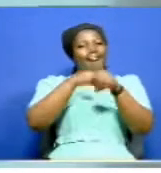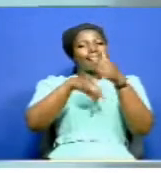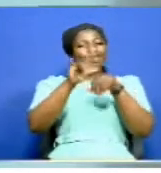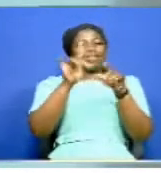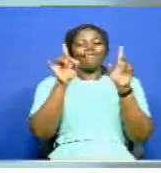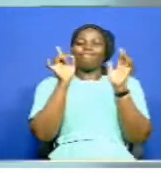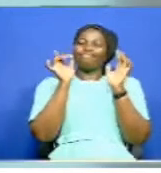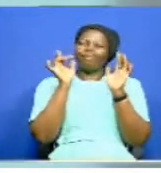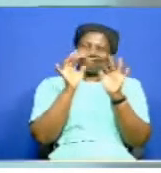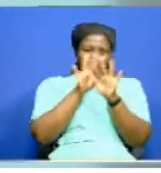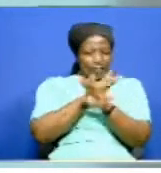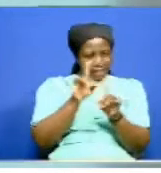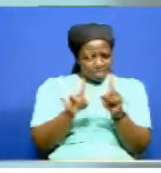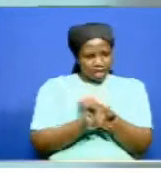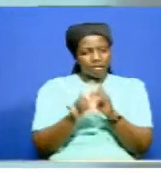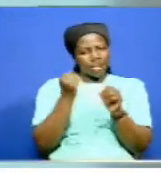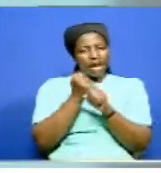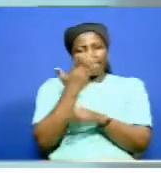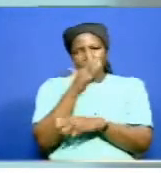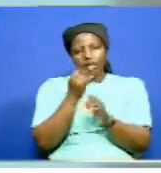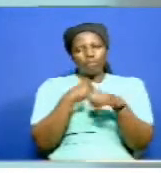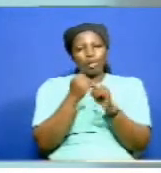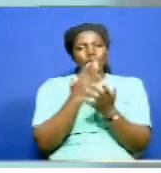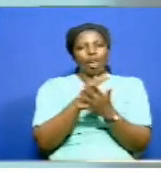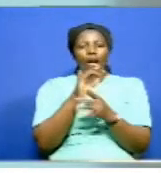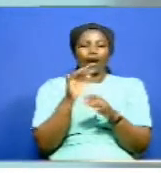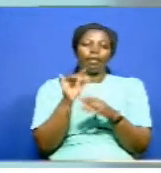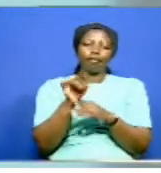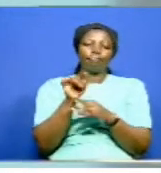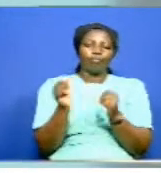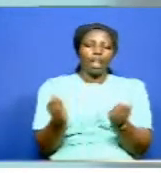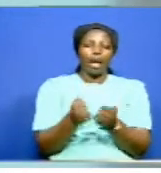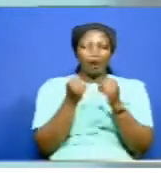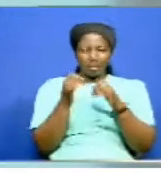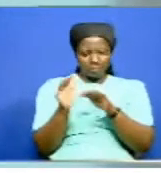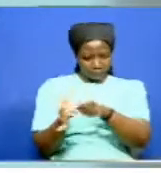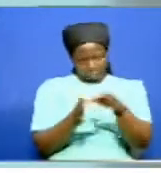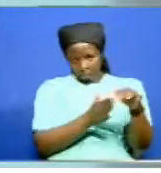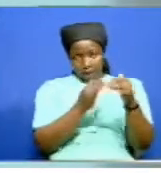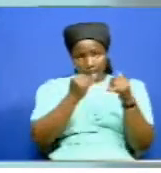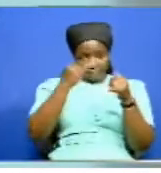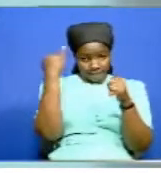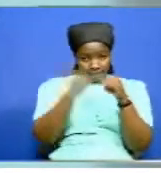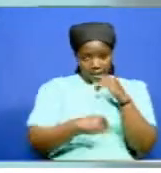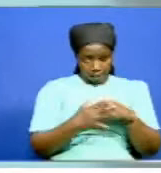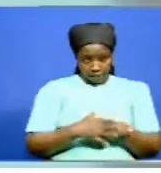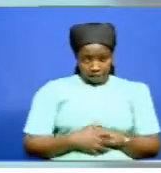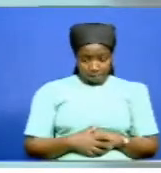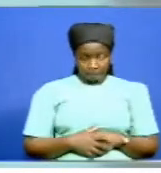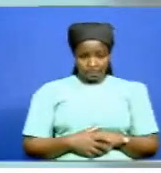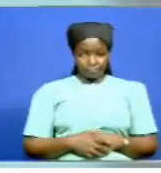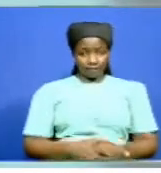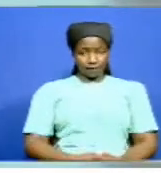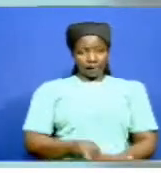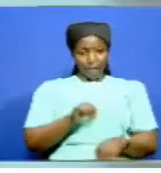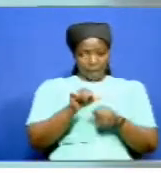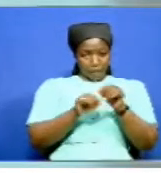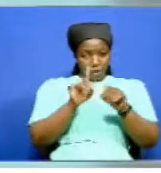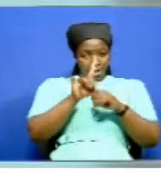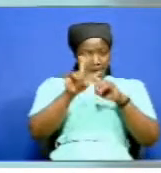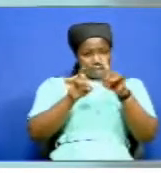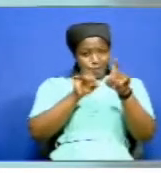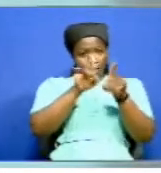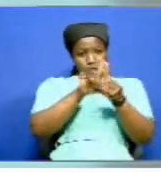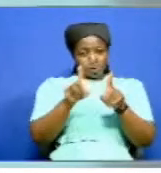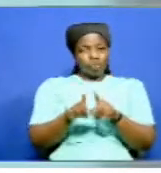that one is happening. Finally, in as far as this is concerned, I want also